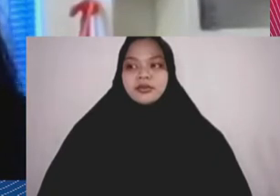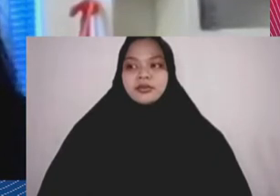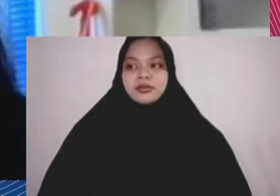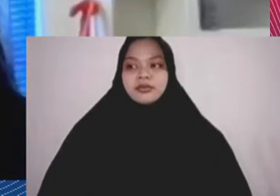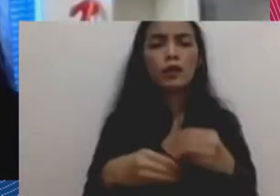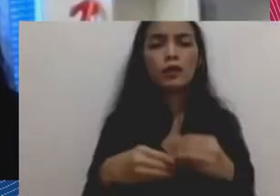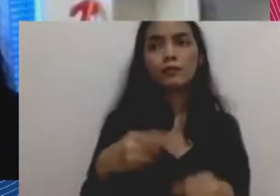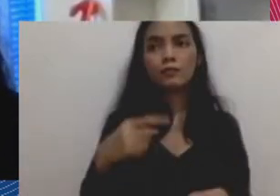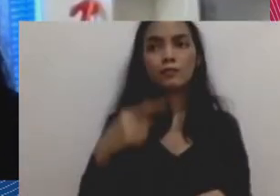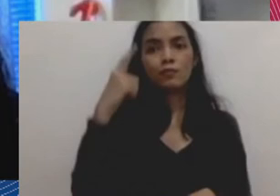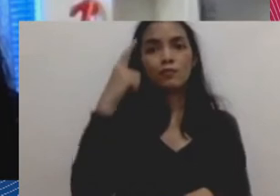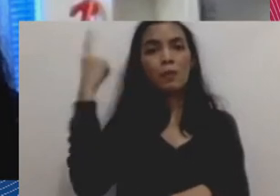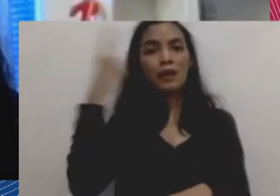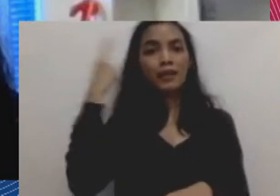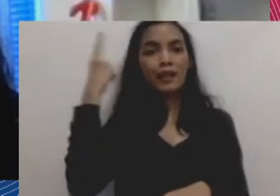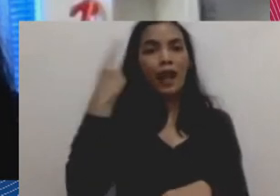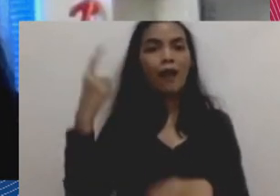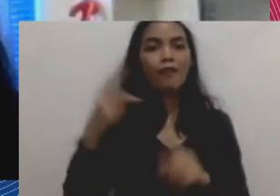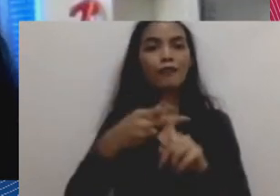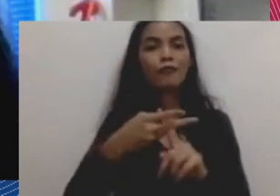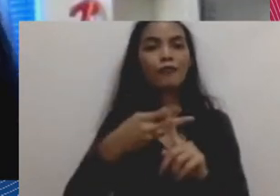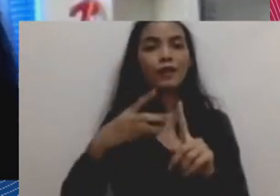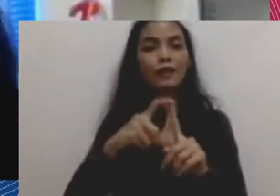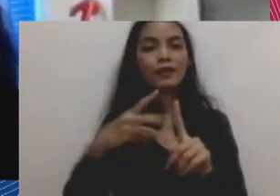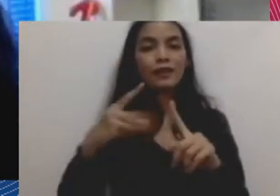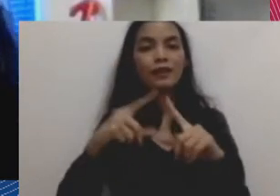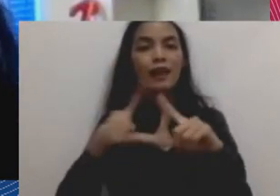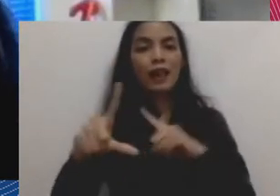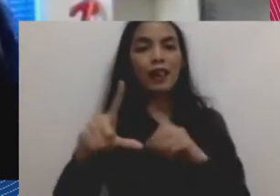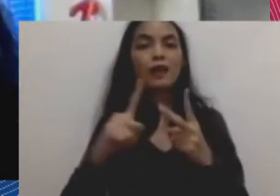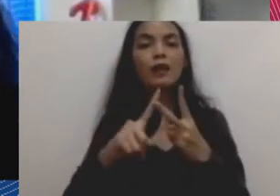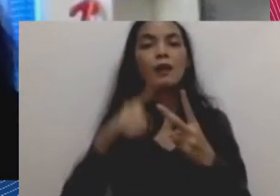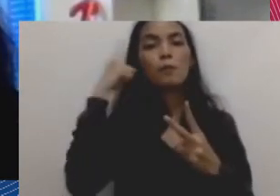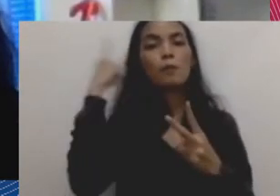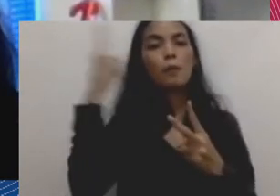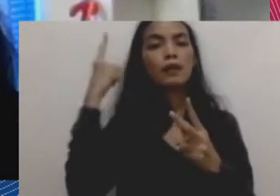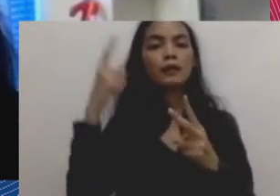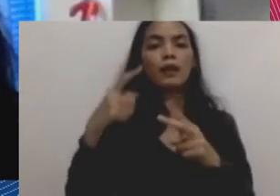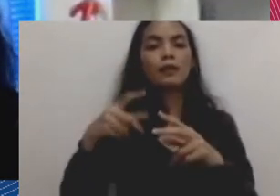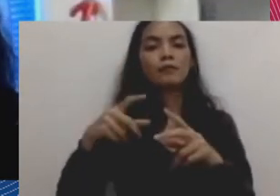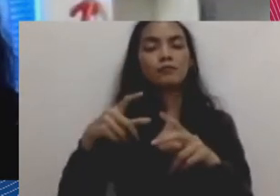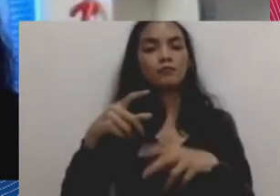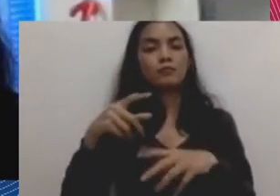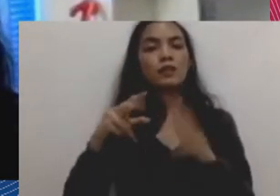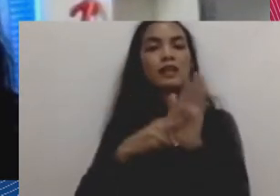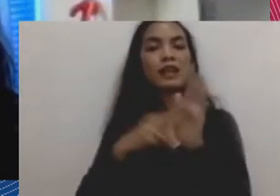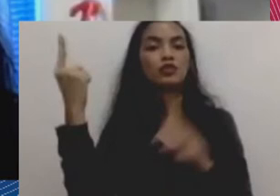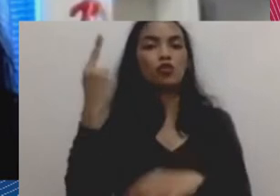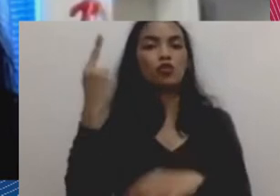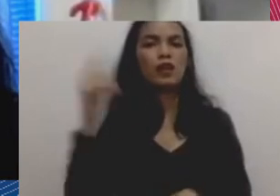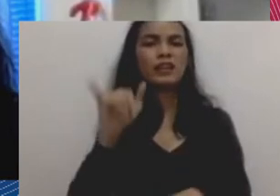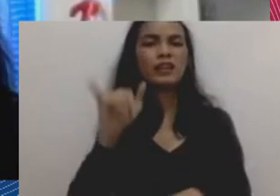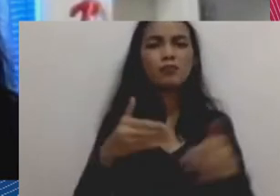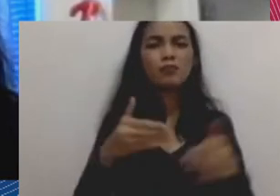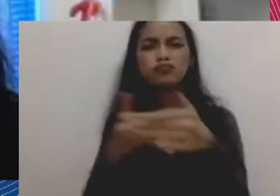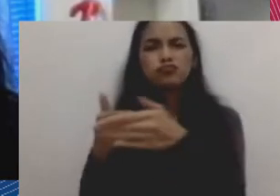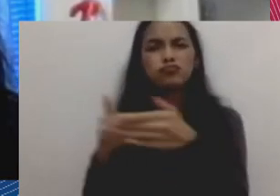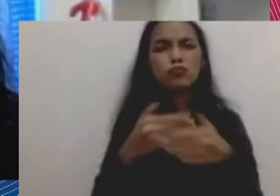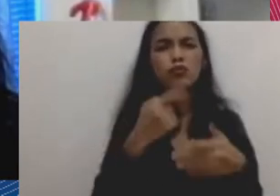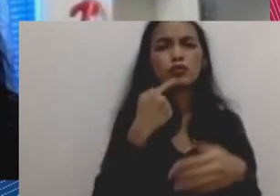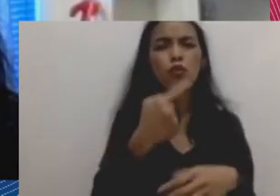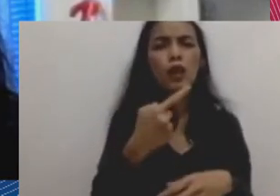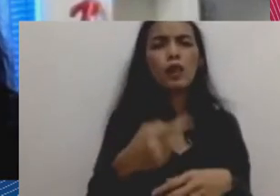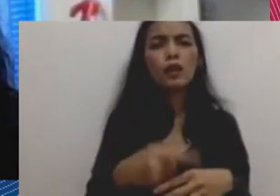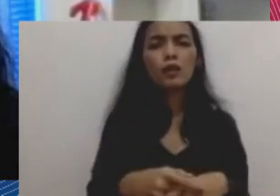government and in the national government. I think it's fairly challenging to come to consensus on a variety of